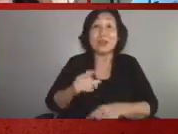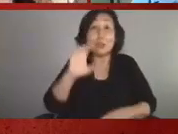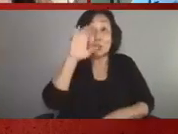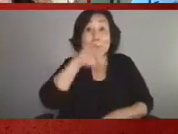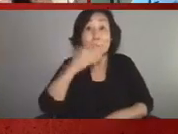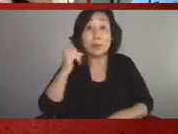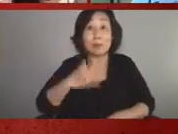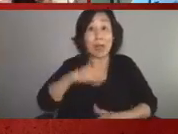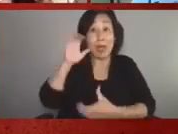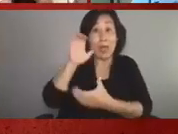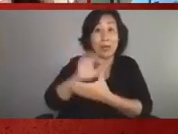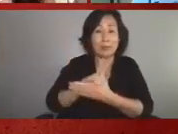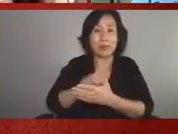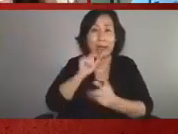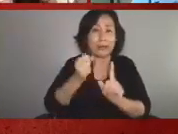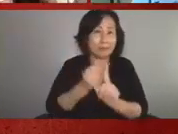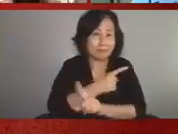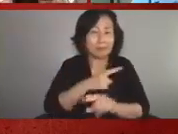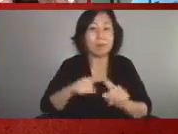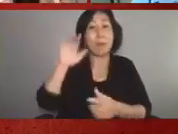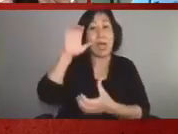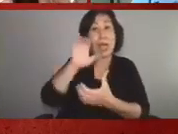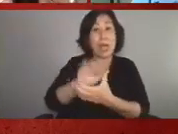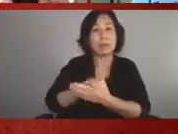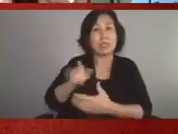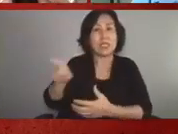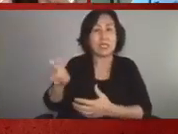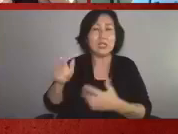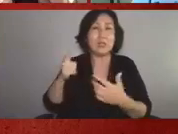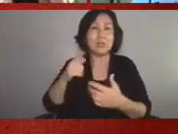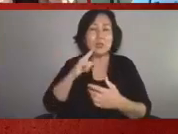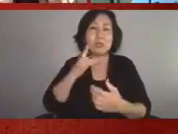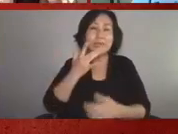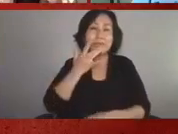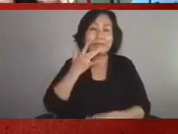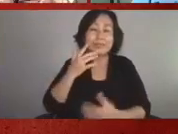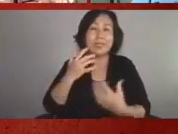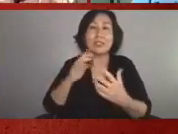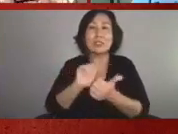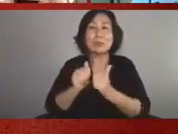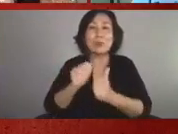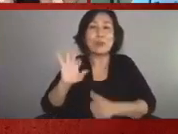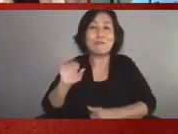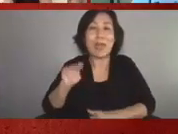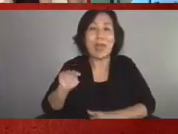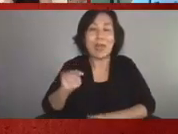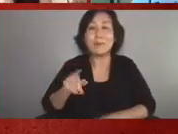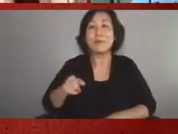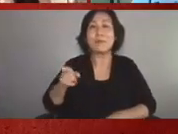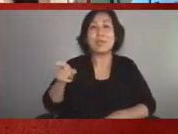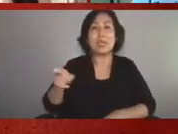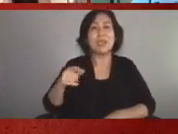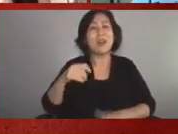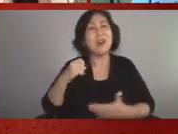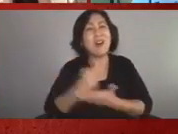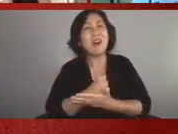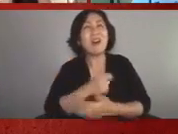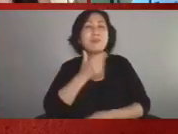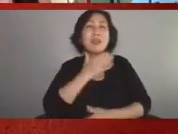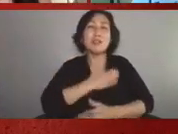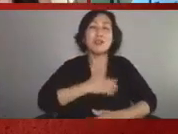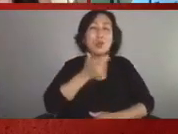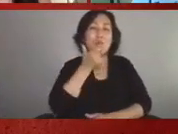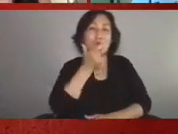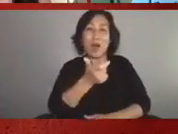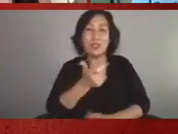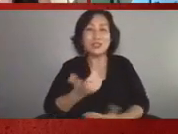because like my husband, not to get off point, but my husband, he's a huge sports fan, and he was just like, I'm just not enjoying watching,